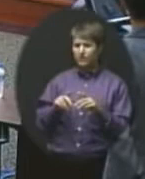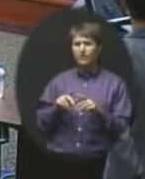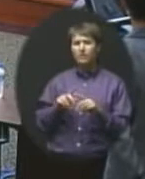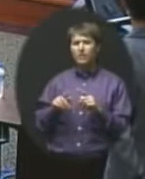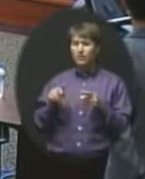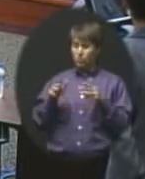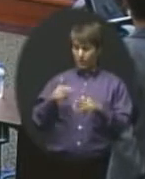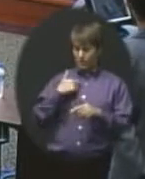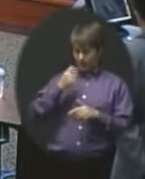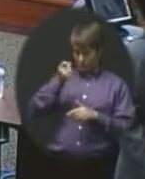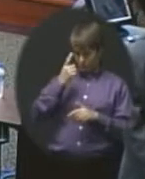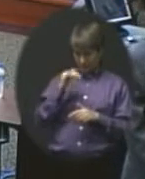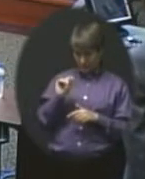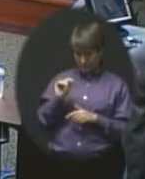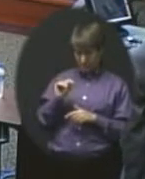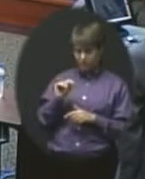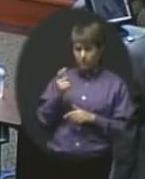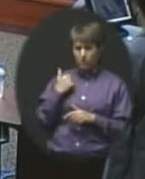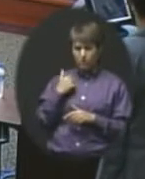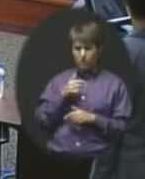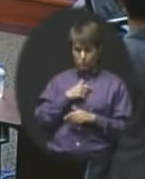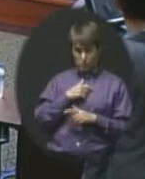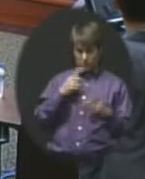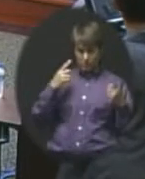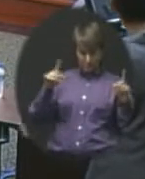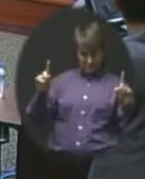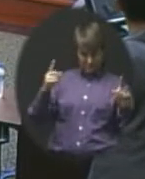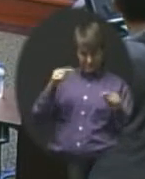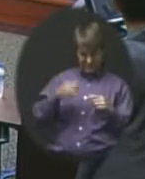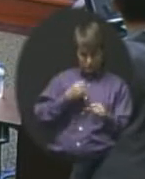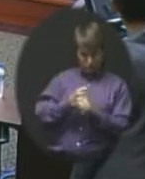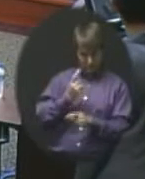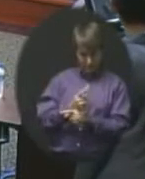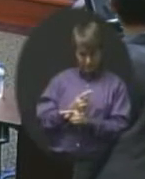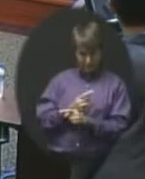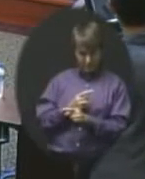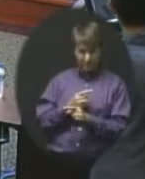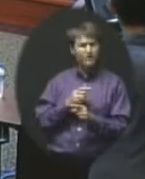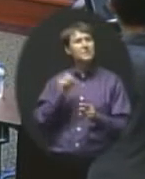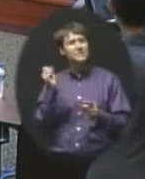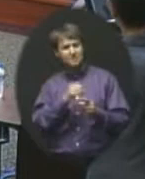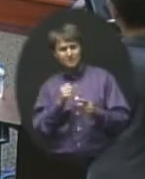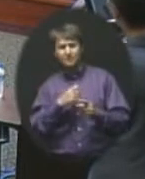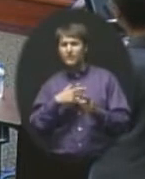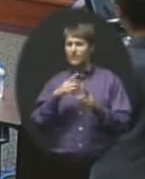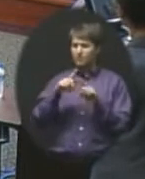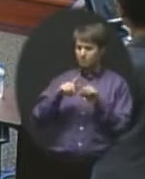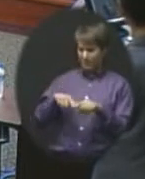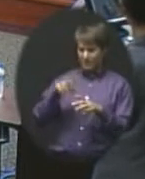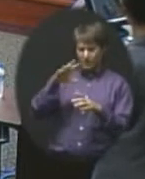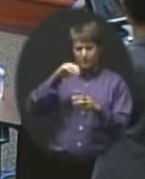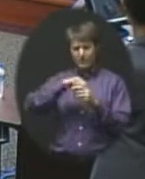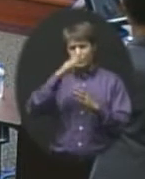The way I understand it, we made it. Yes. This year. Yeah. Mm-hmm. Based on being in the top